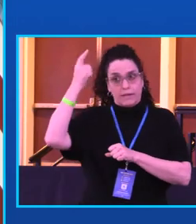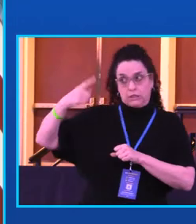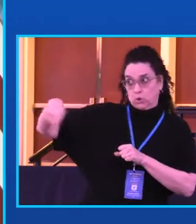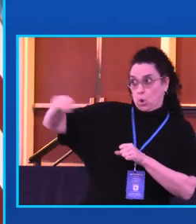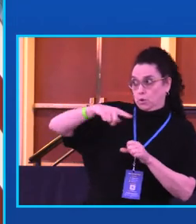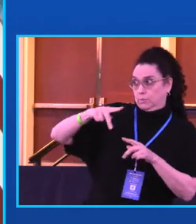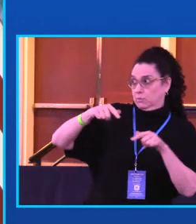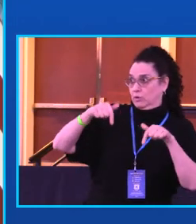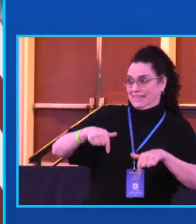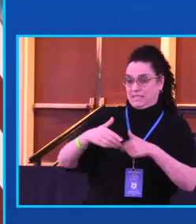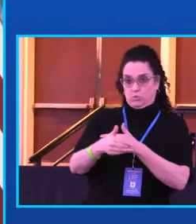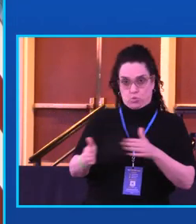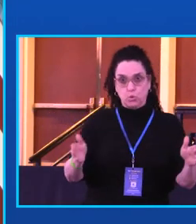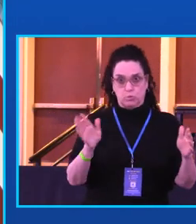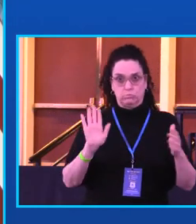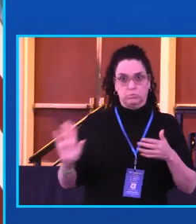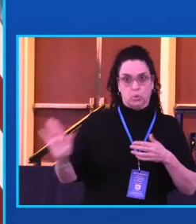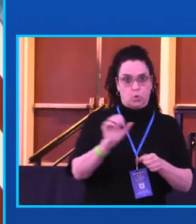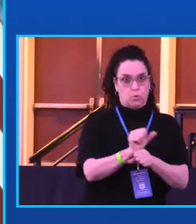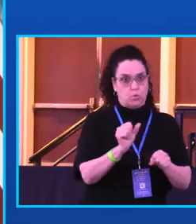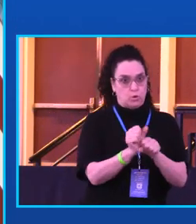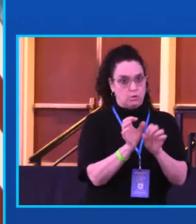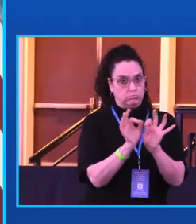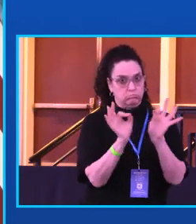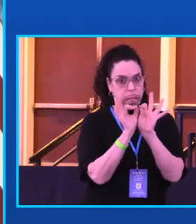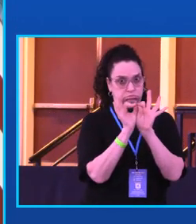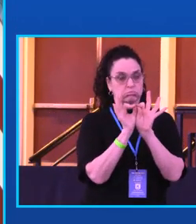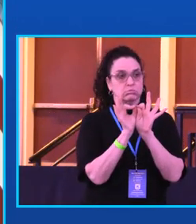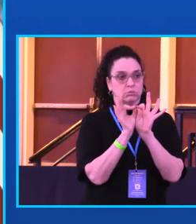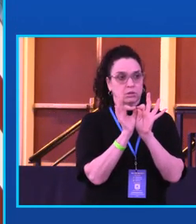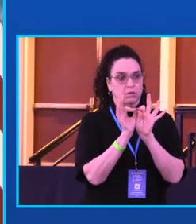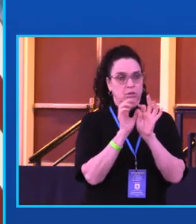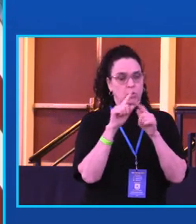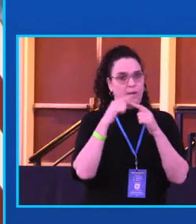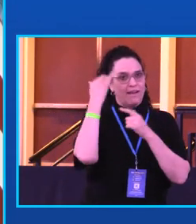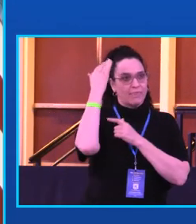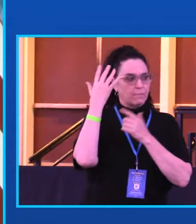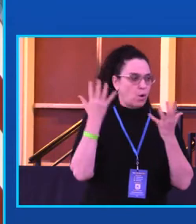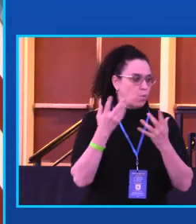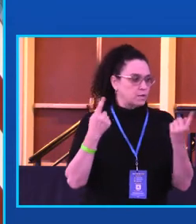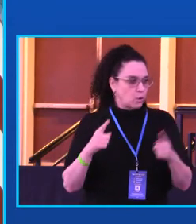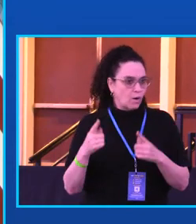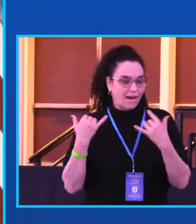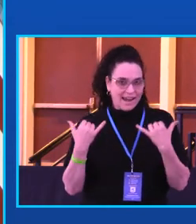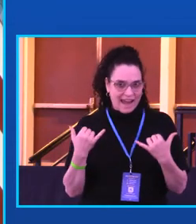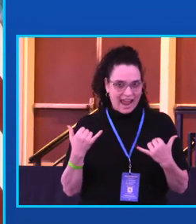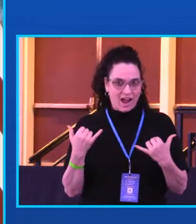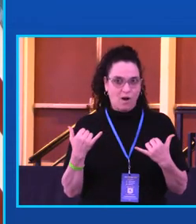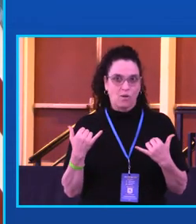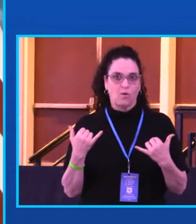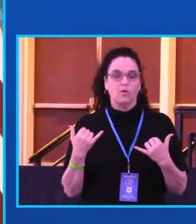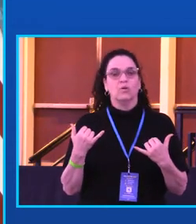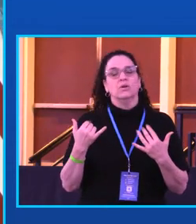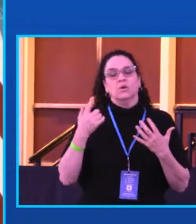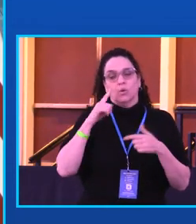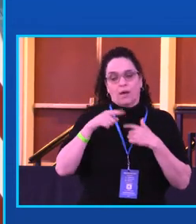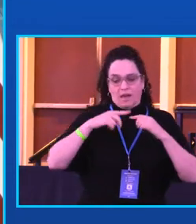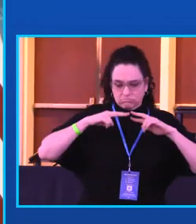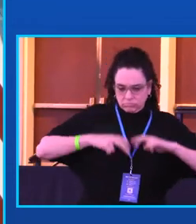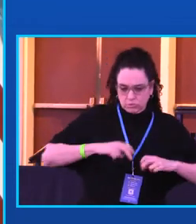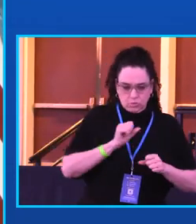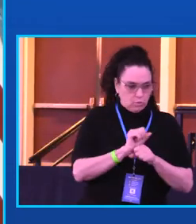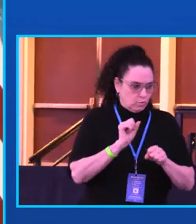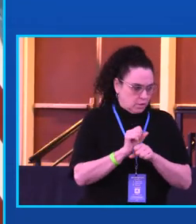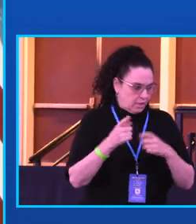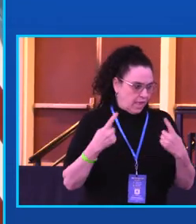room. And so when I think about where we are based on the work that has already happened to get us